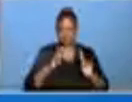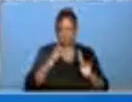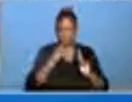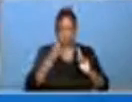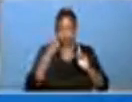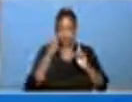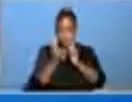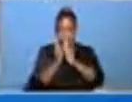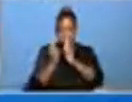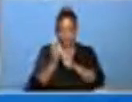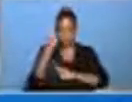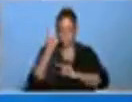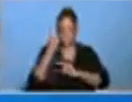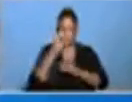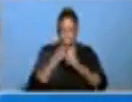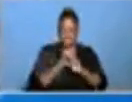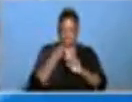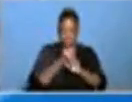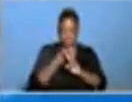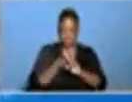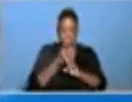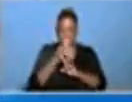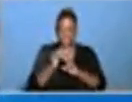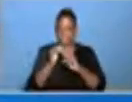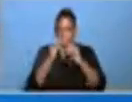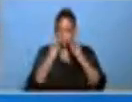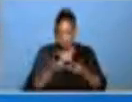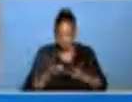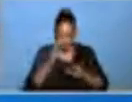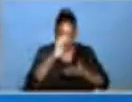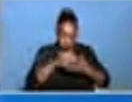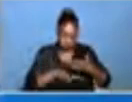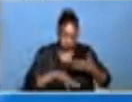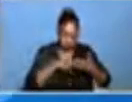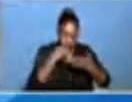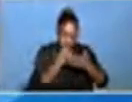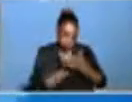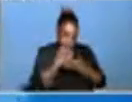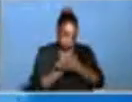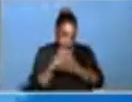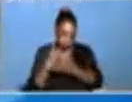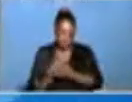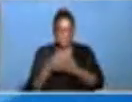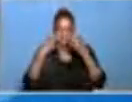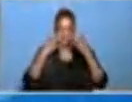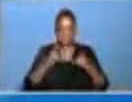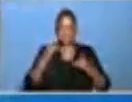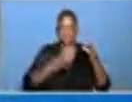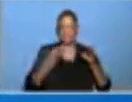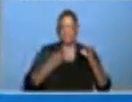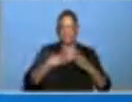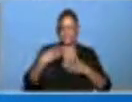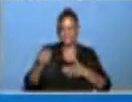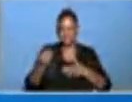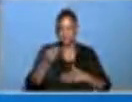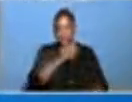once per month to sit, review, and decide parole applications. For National Security Minister, the Honorable Wayne Monroe, if